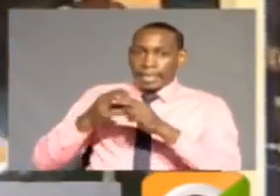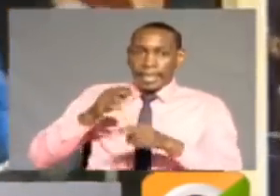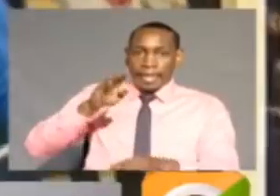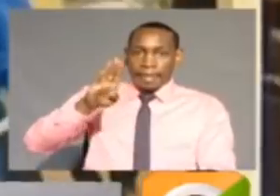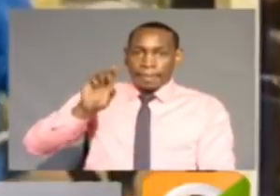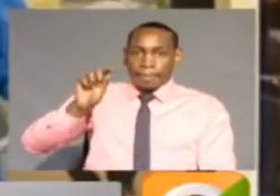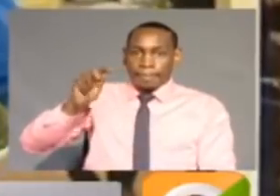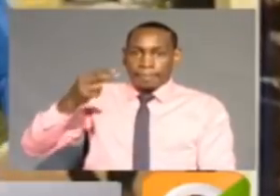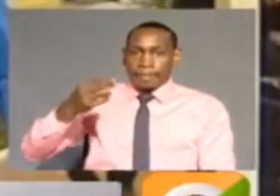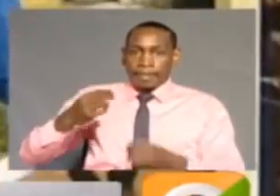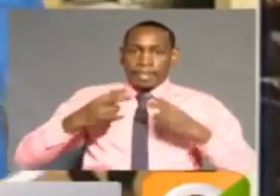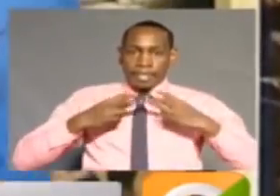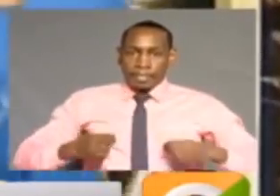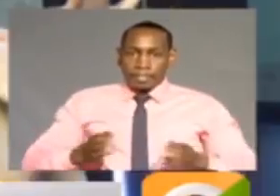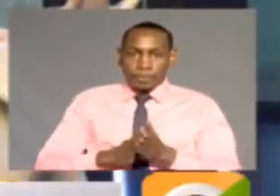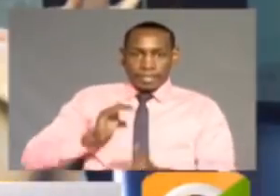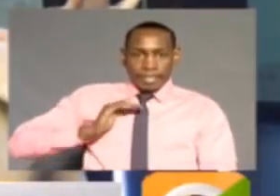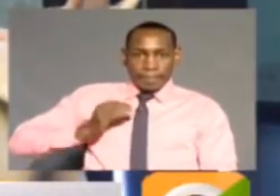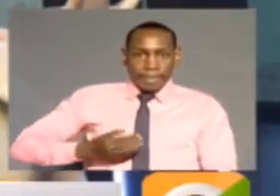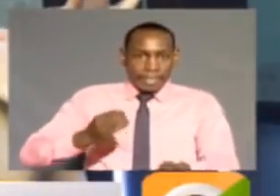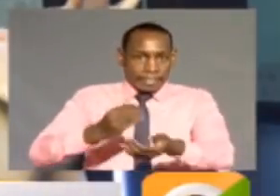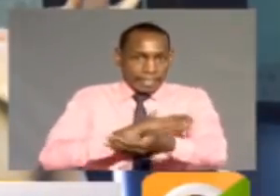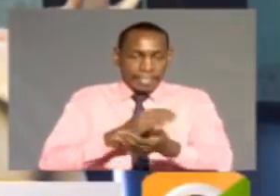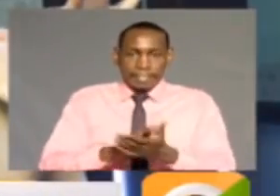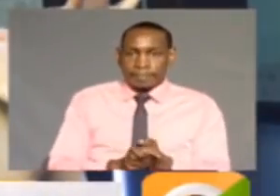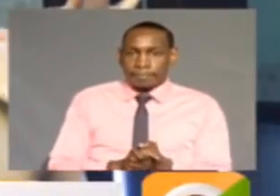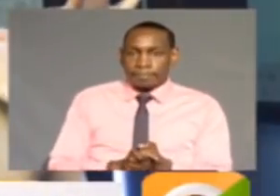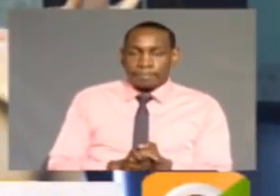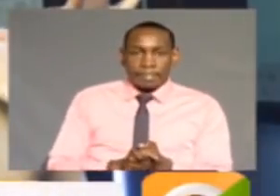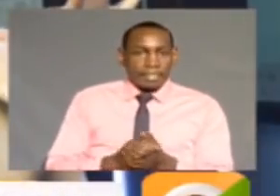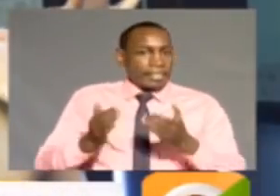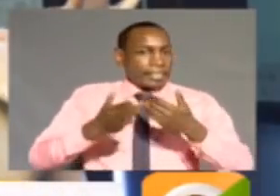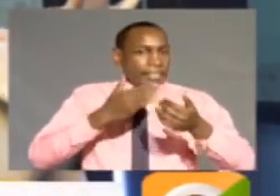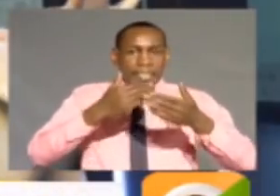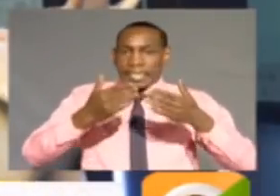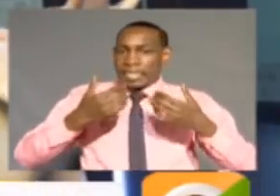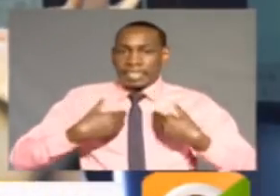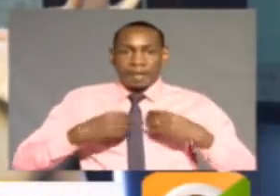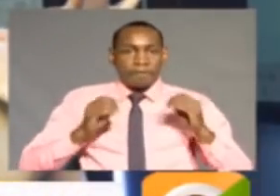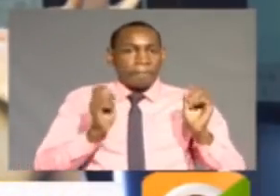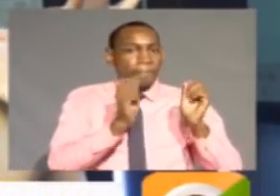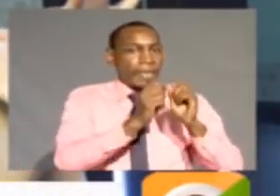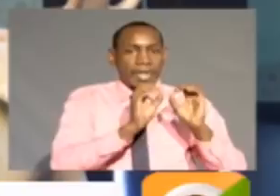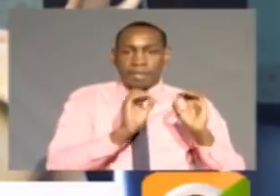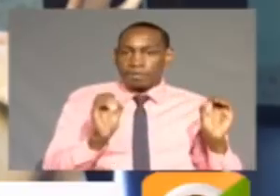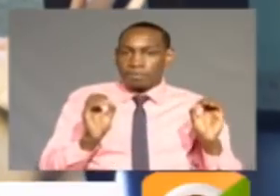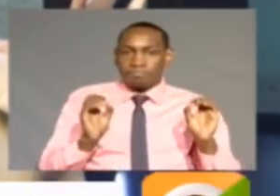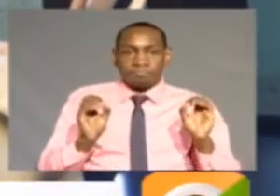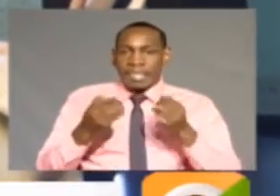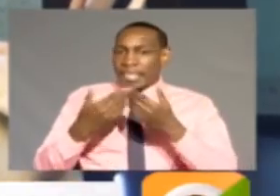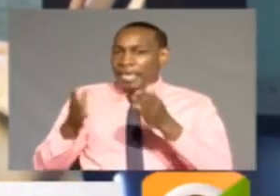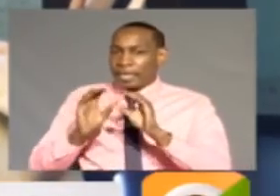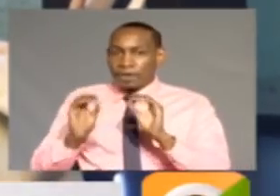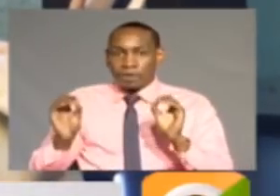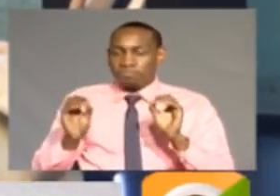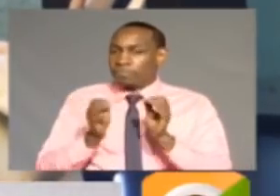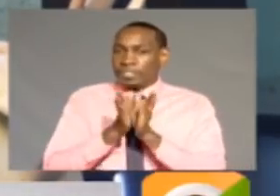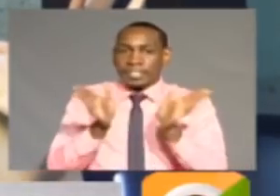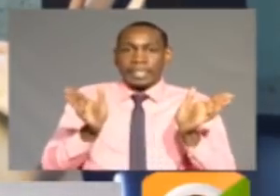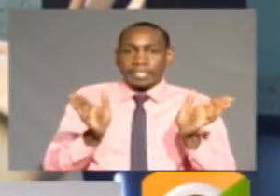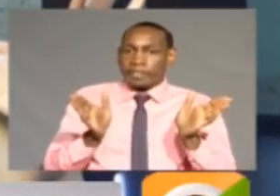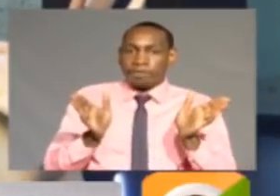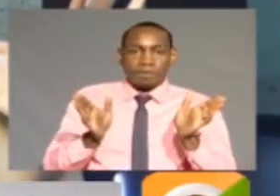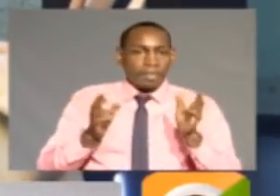was diagnosed with breast cancer. I didn't have any signs of that, pain or anything like that. This was just a general